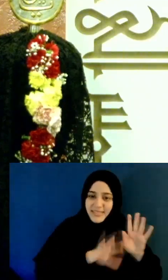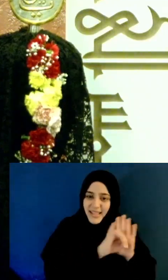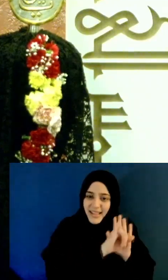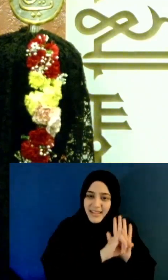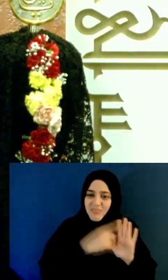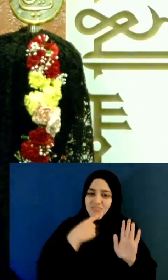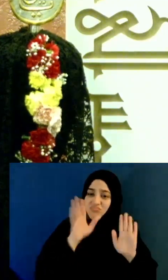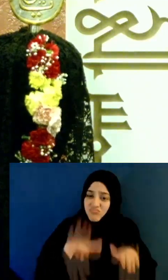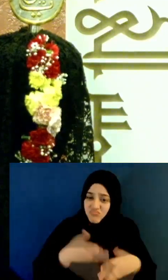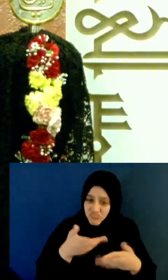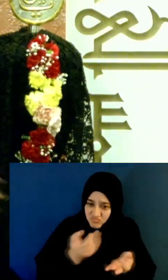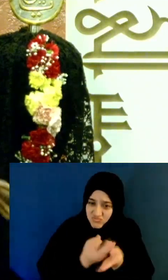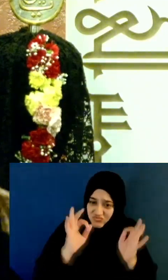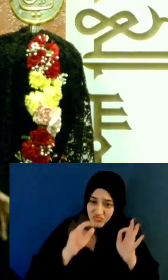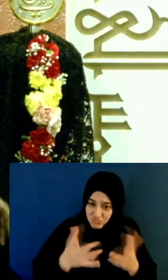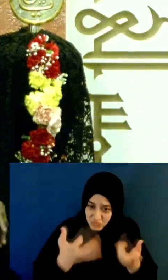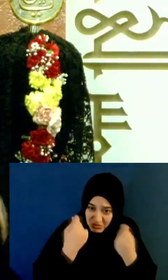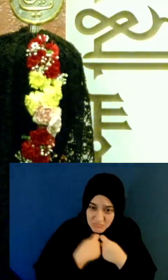fine, you don't want to wear? Up to you.